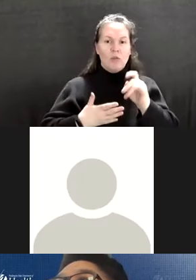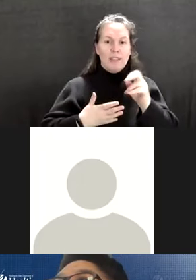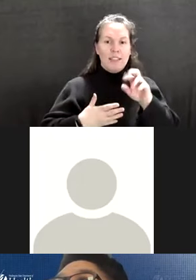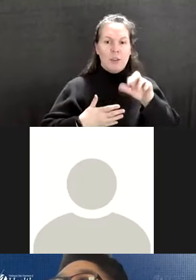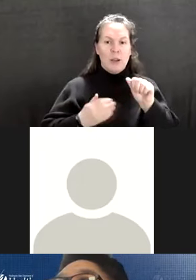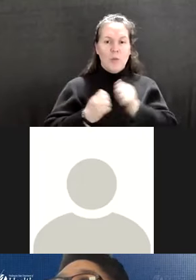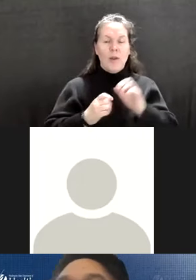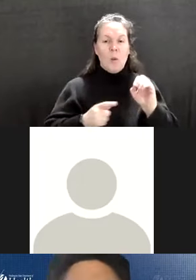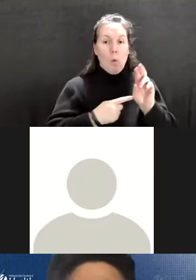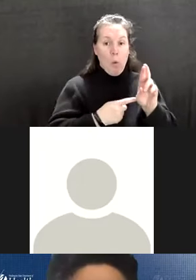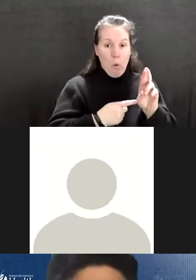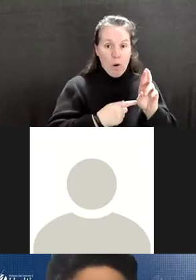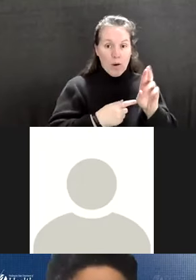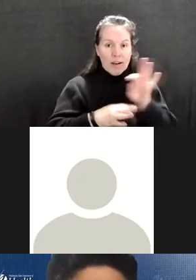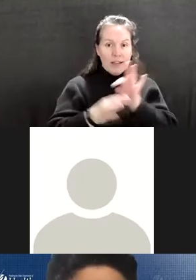an,